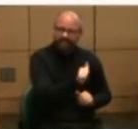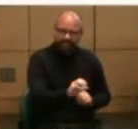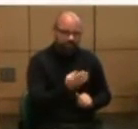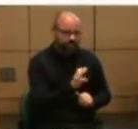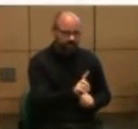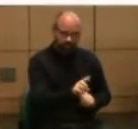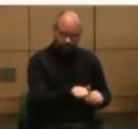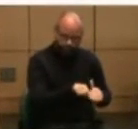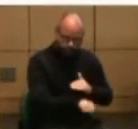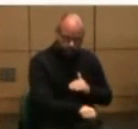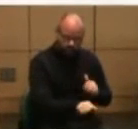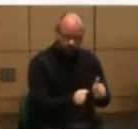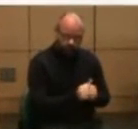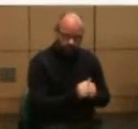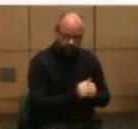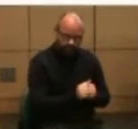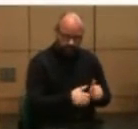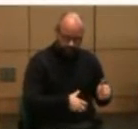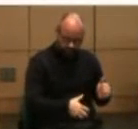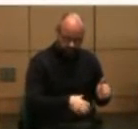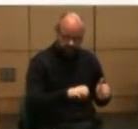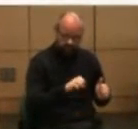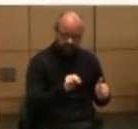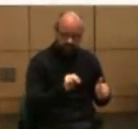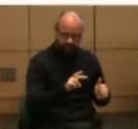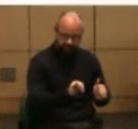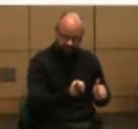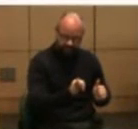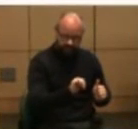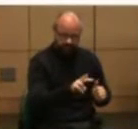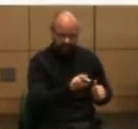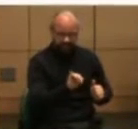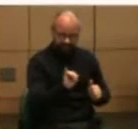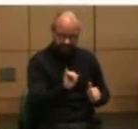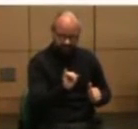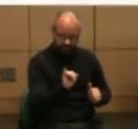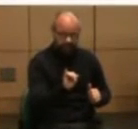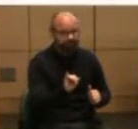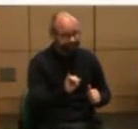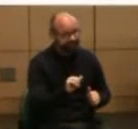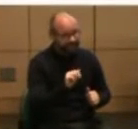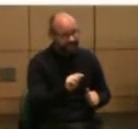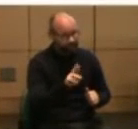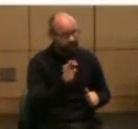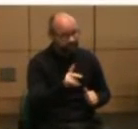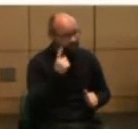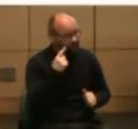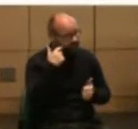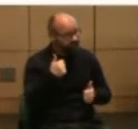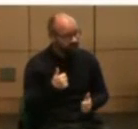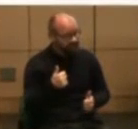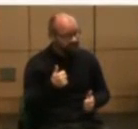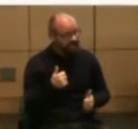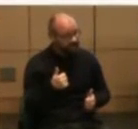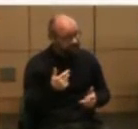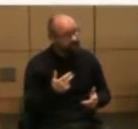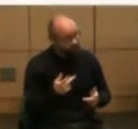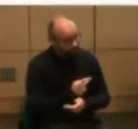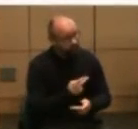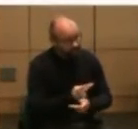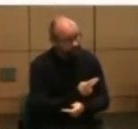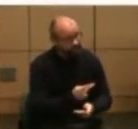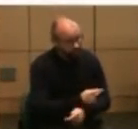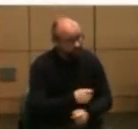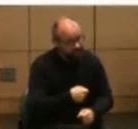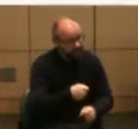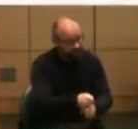born with a congenital CMV infection is at risk for hearing loss and progression over time.